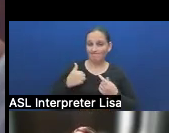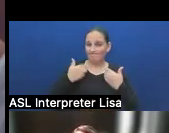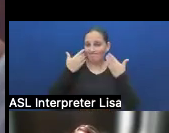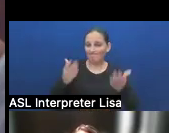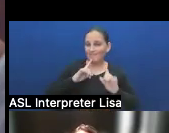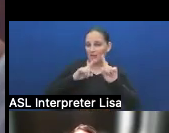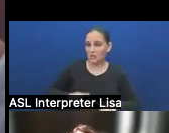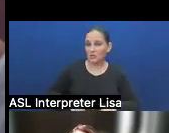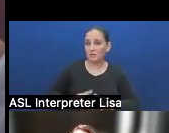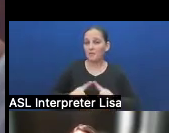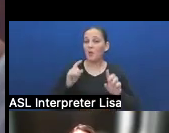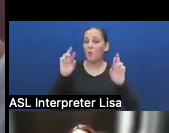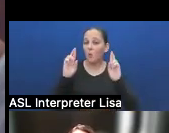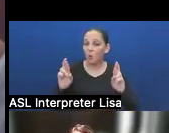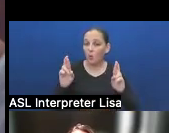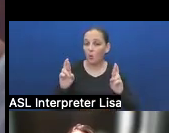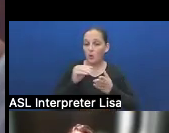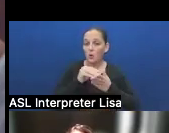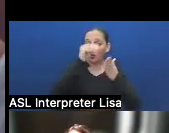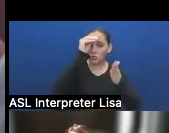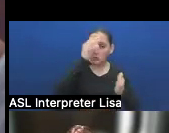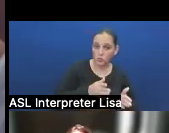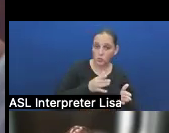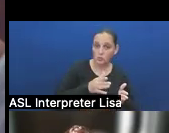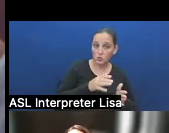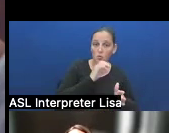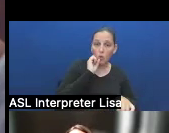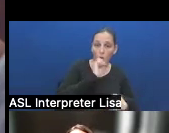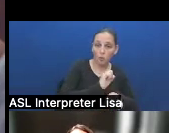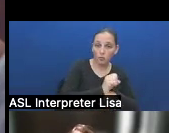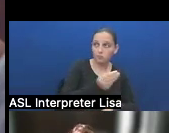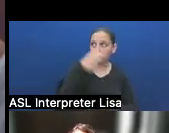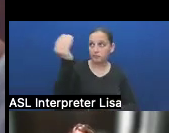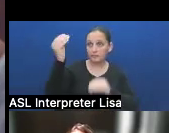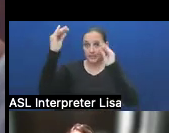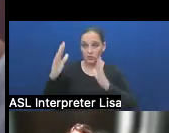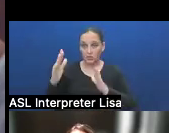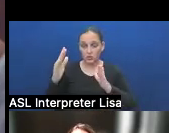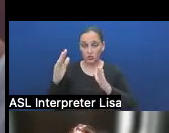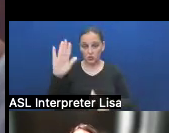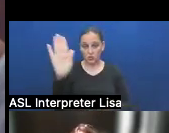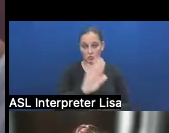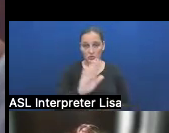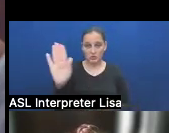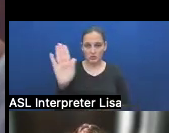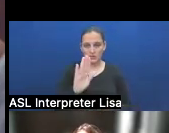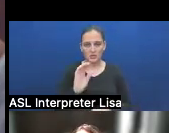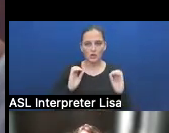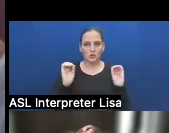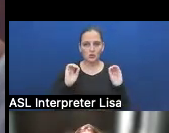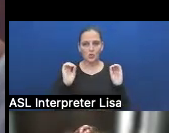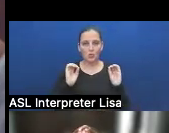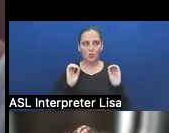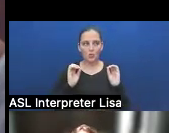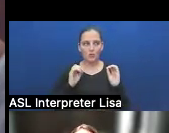my hope is that student work just between the teacher and the professor, and there's no